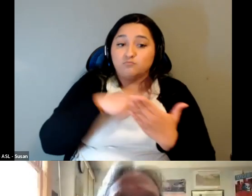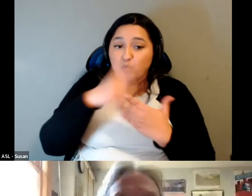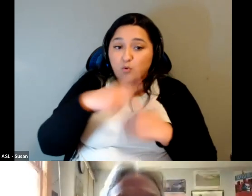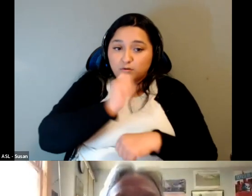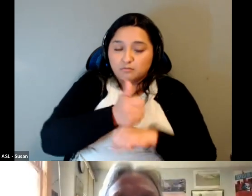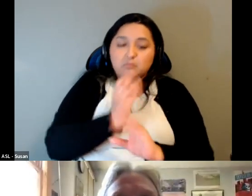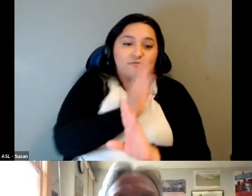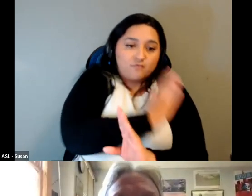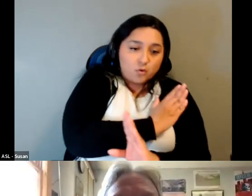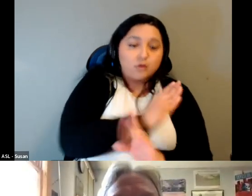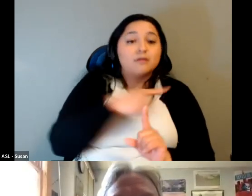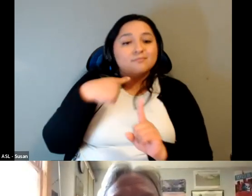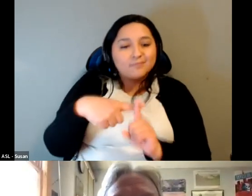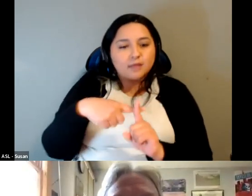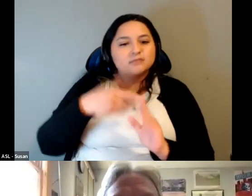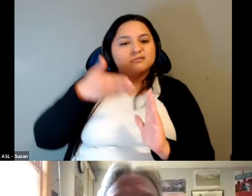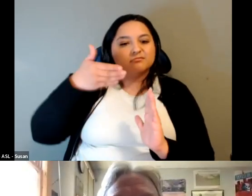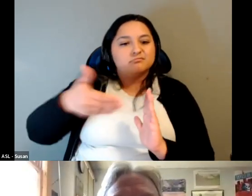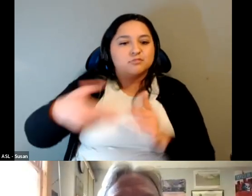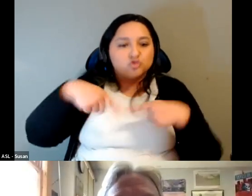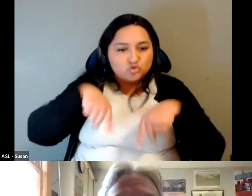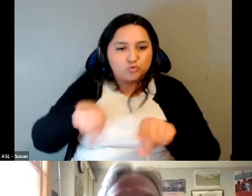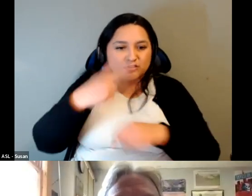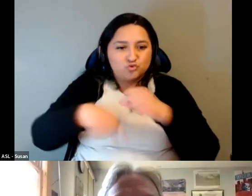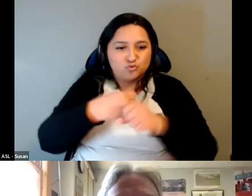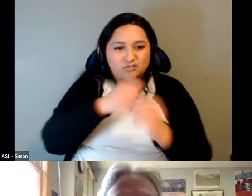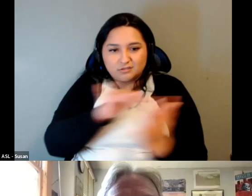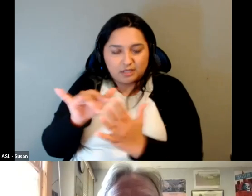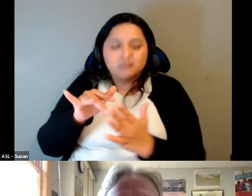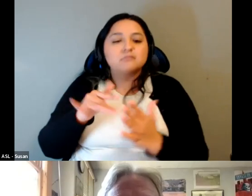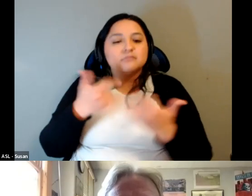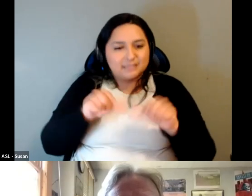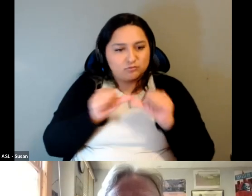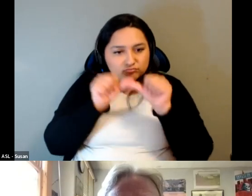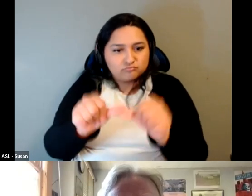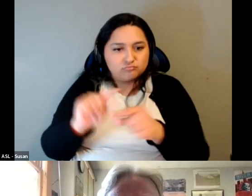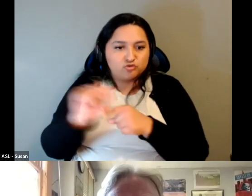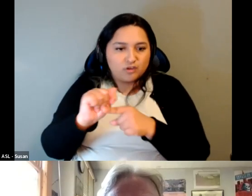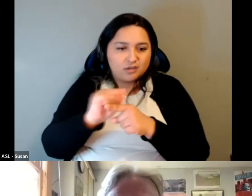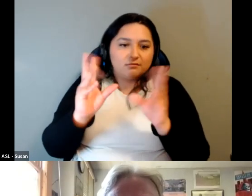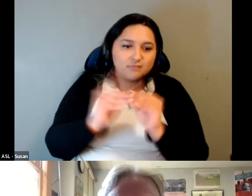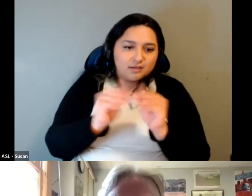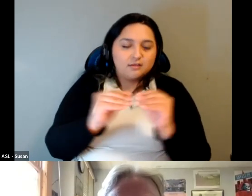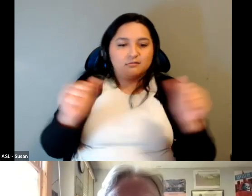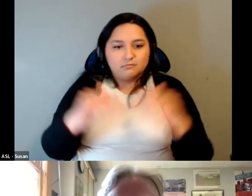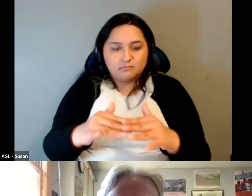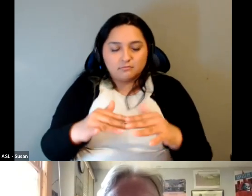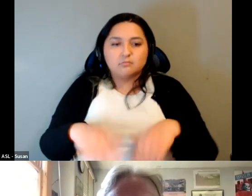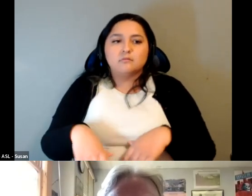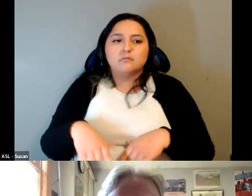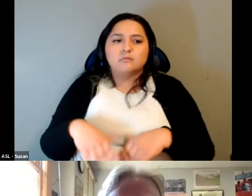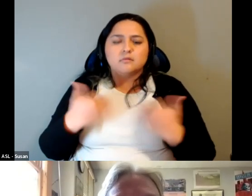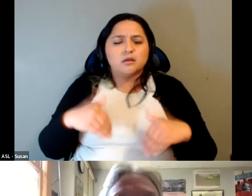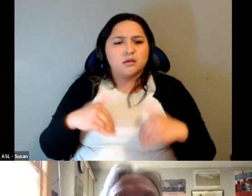So it was very intensive actually, and really, I think very well done.